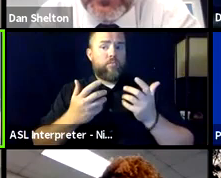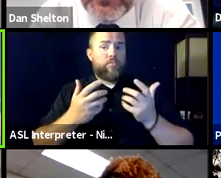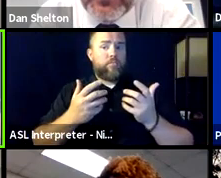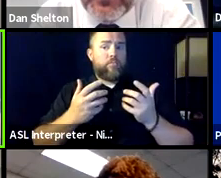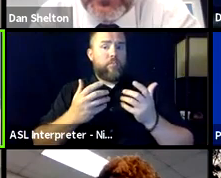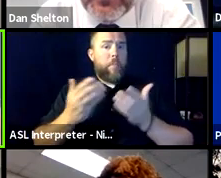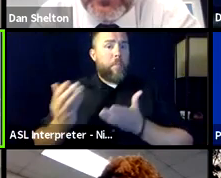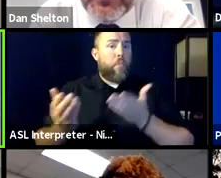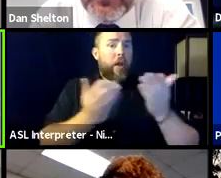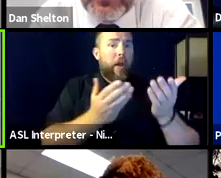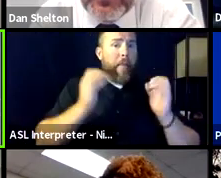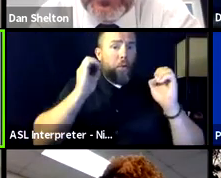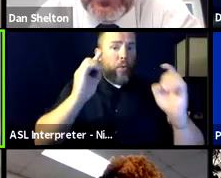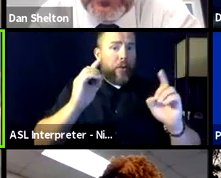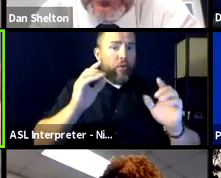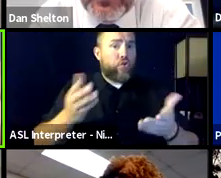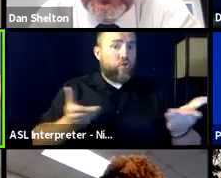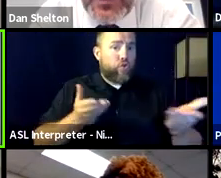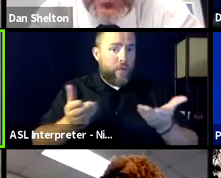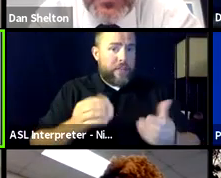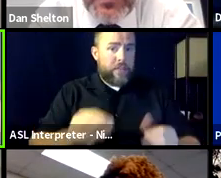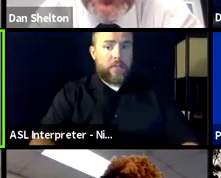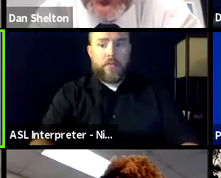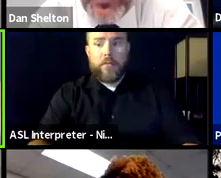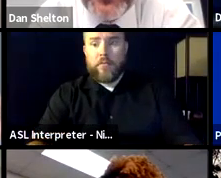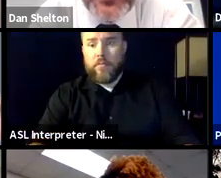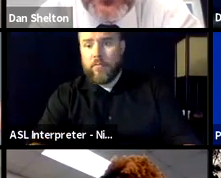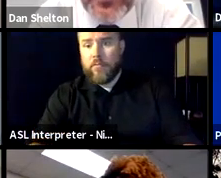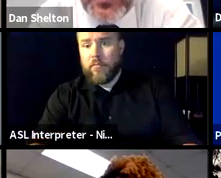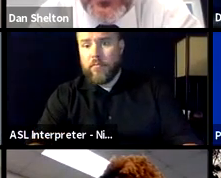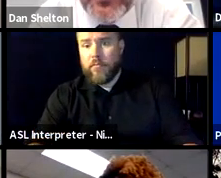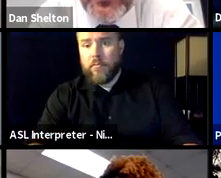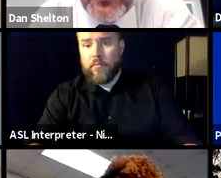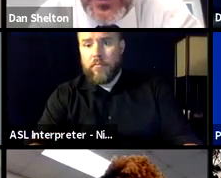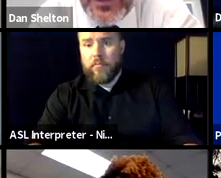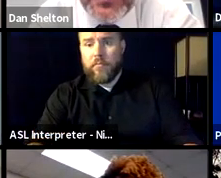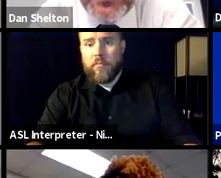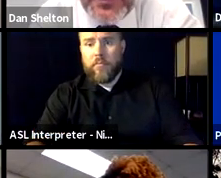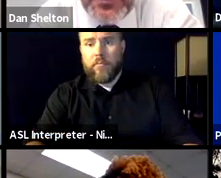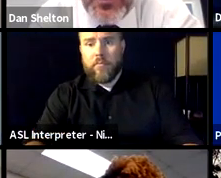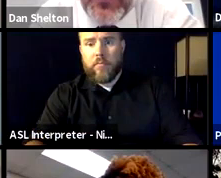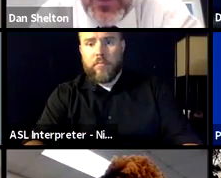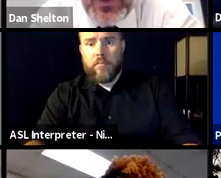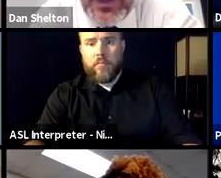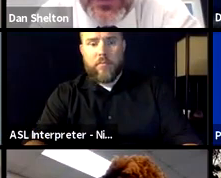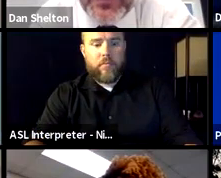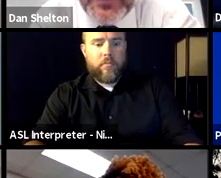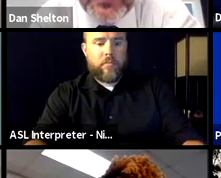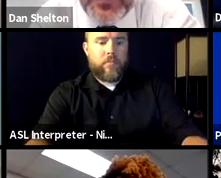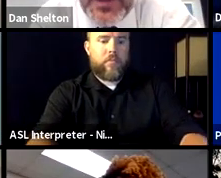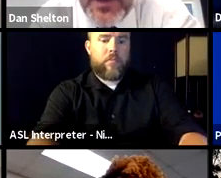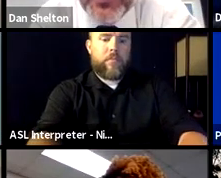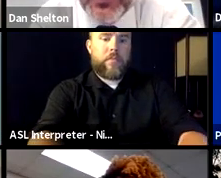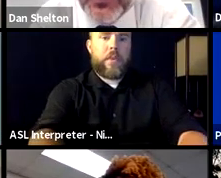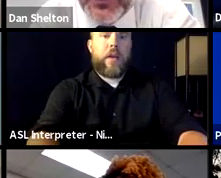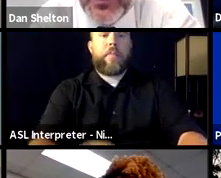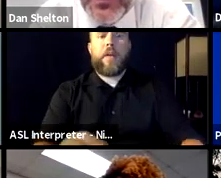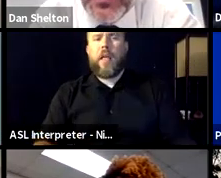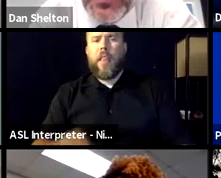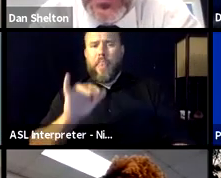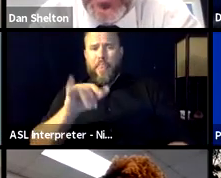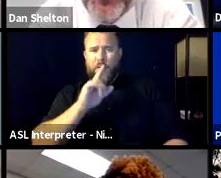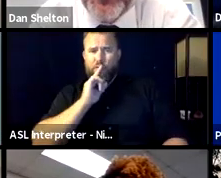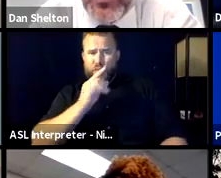and support. It's there for our usage. As an idea to bring forward, and I think that's something